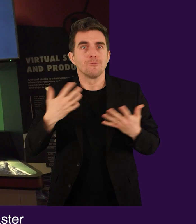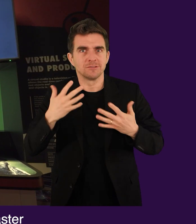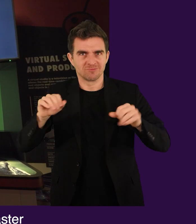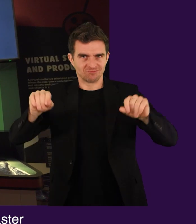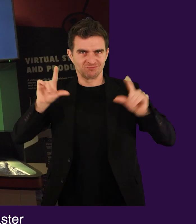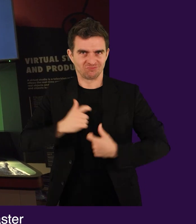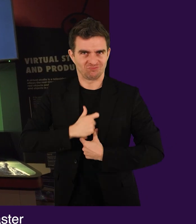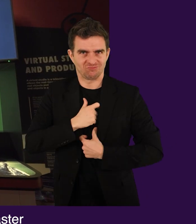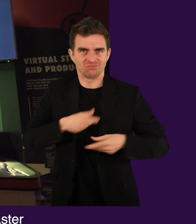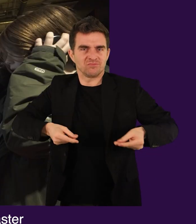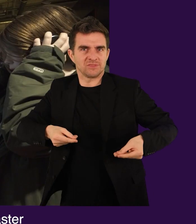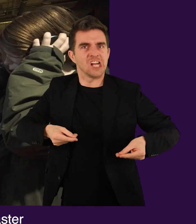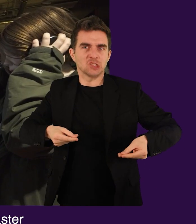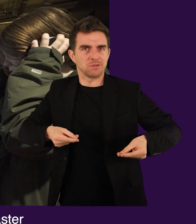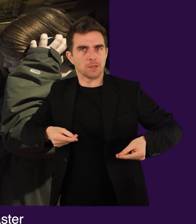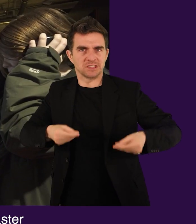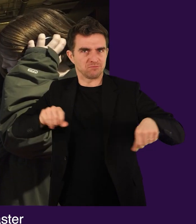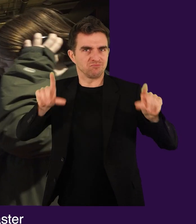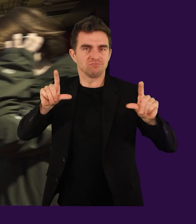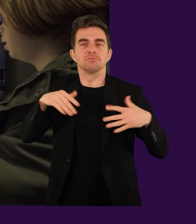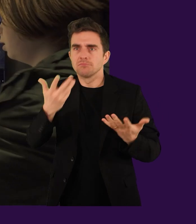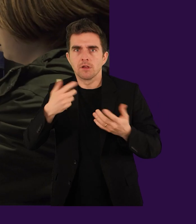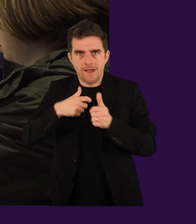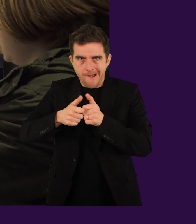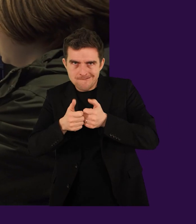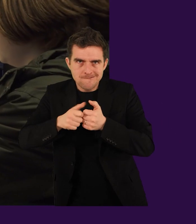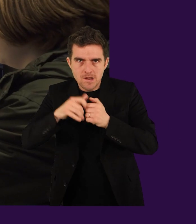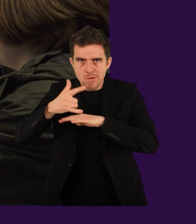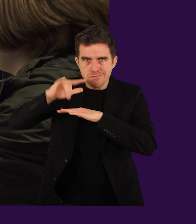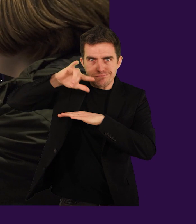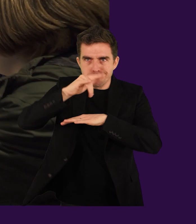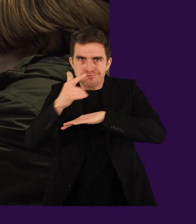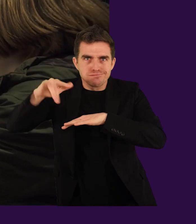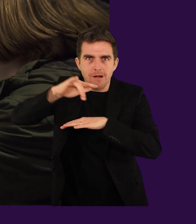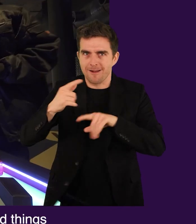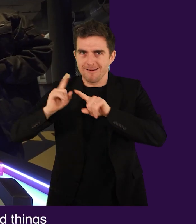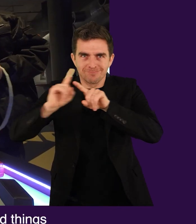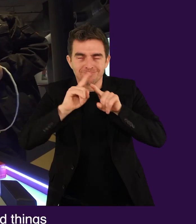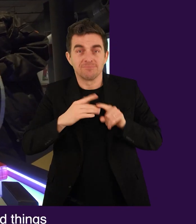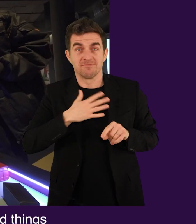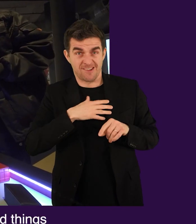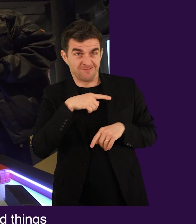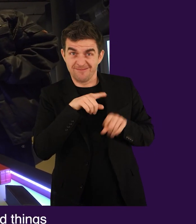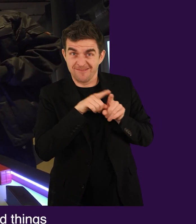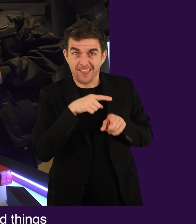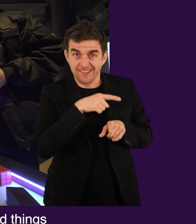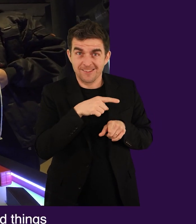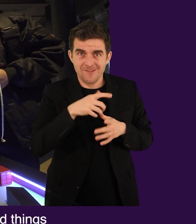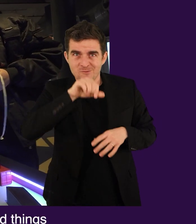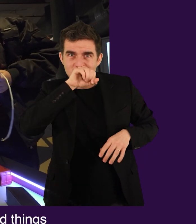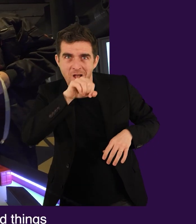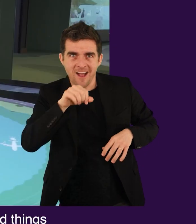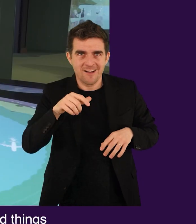to be a news broadcaster in the virtual studios and fly a model plane. My brother Oshin loves